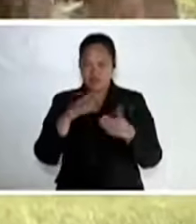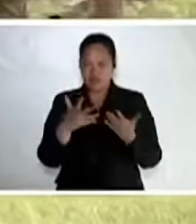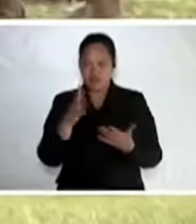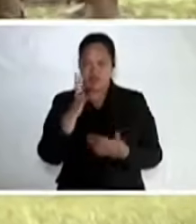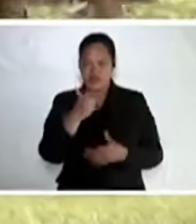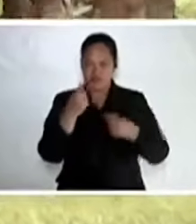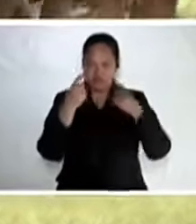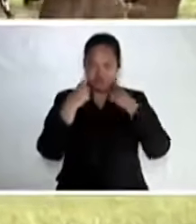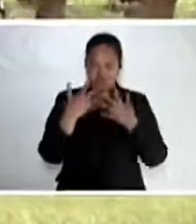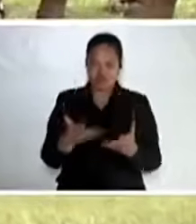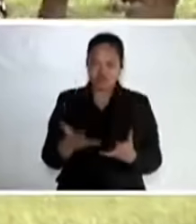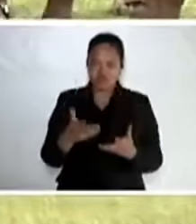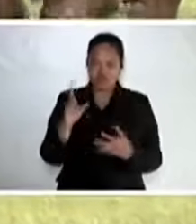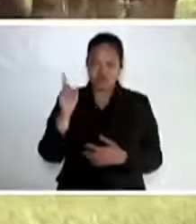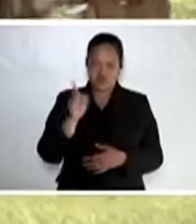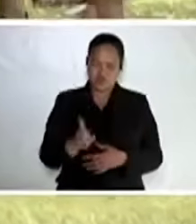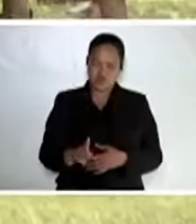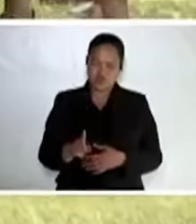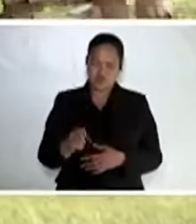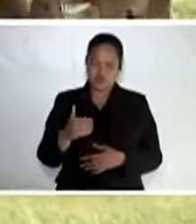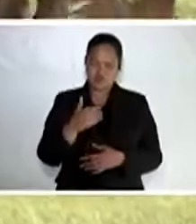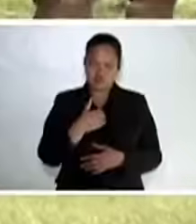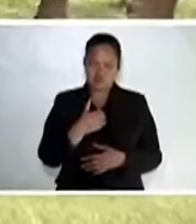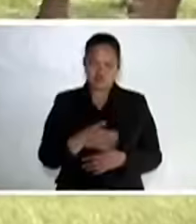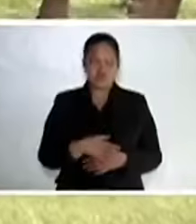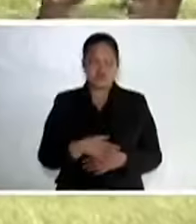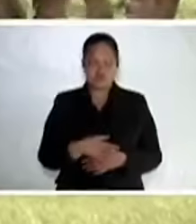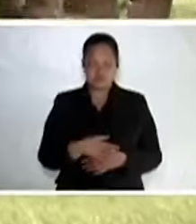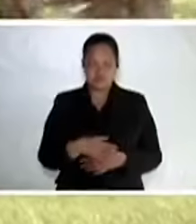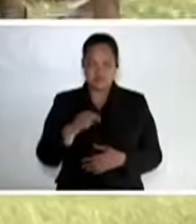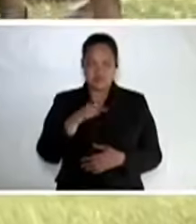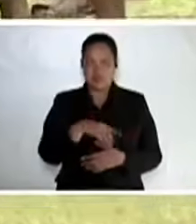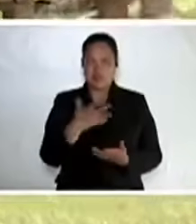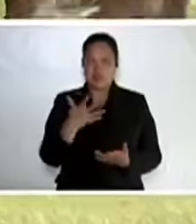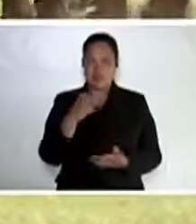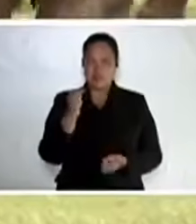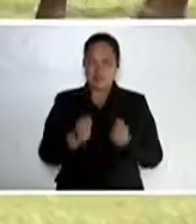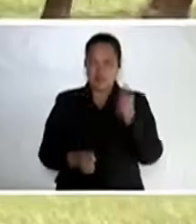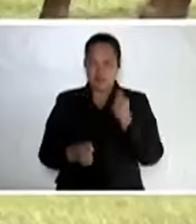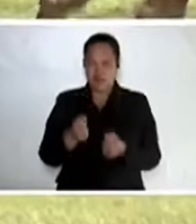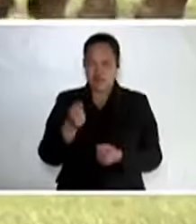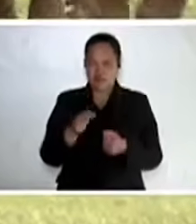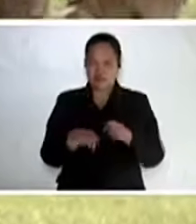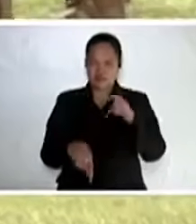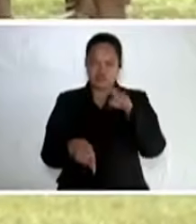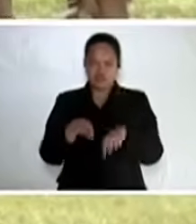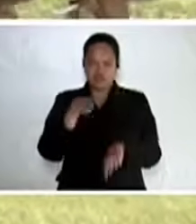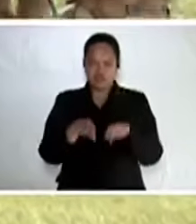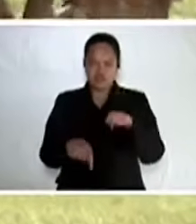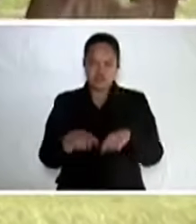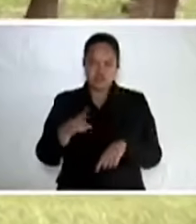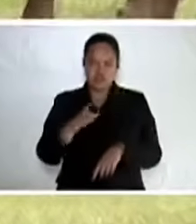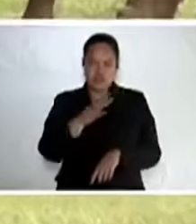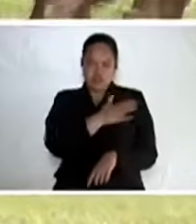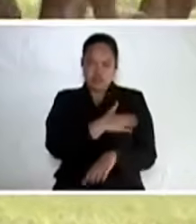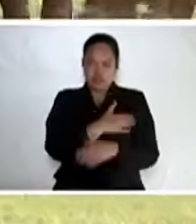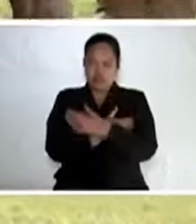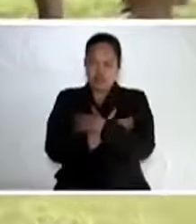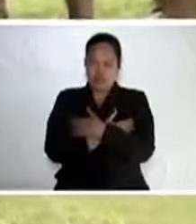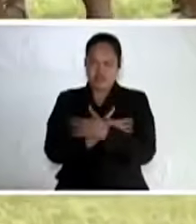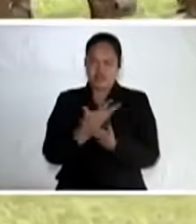takatiko ena mataka ni kua ne dabu ni vandra Victor Saki nili ngandra kaki na nono